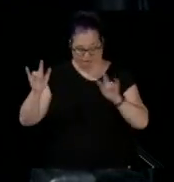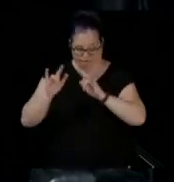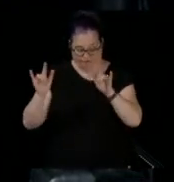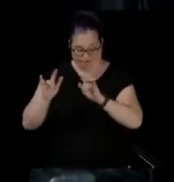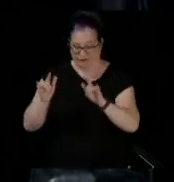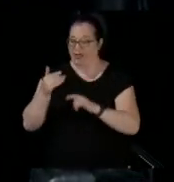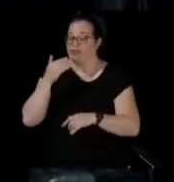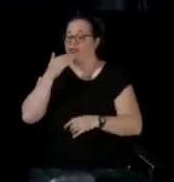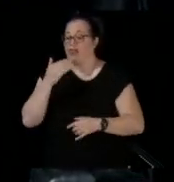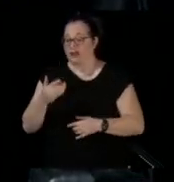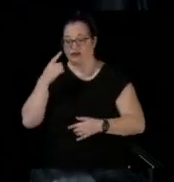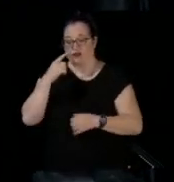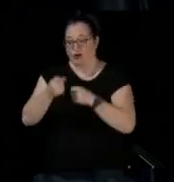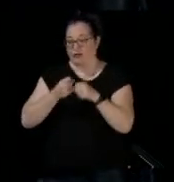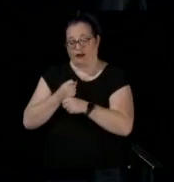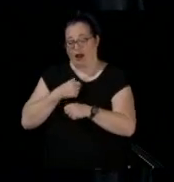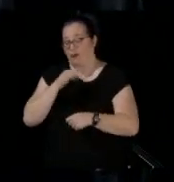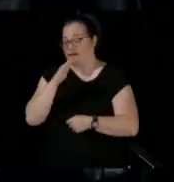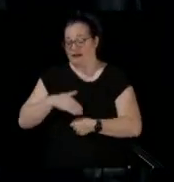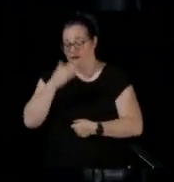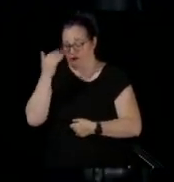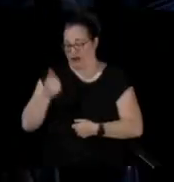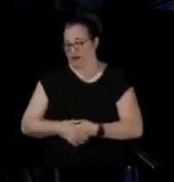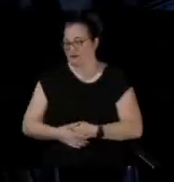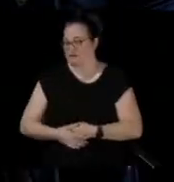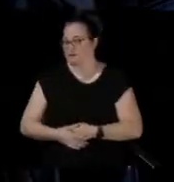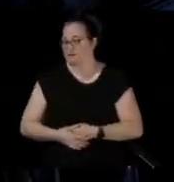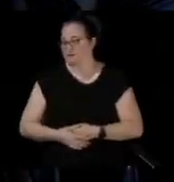you for a year I'll never forget.